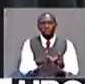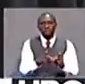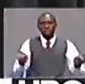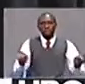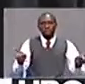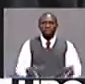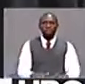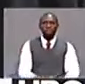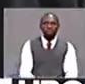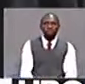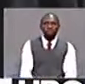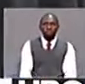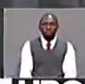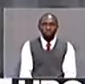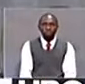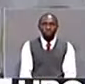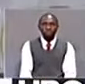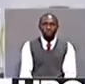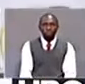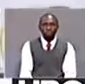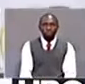Gonzaga. So,